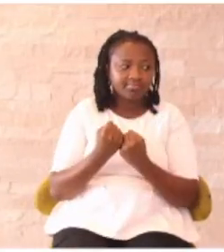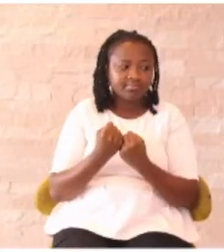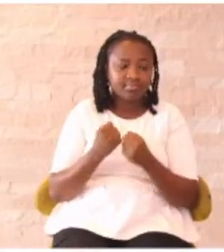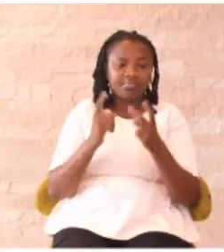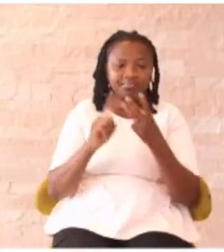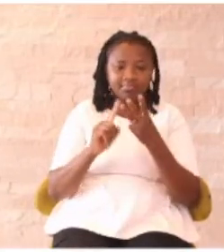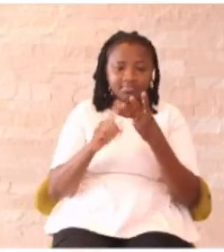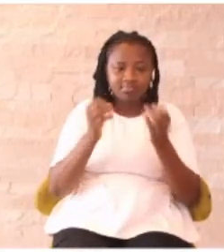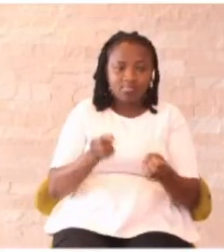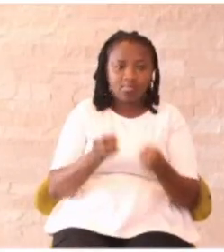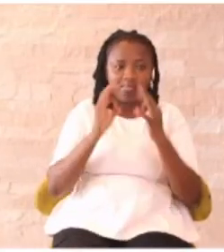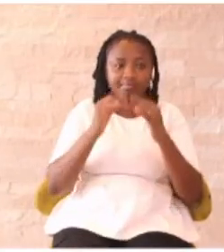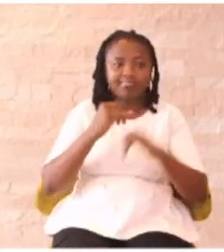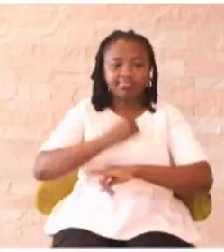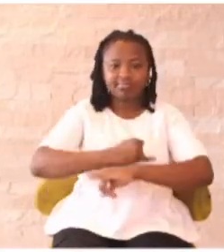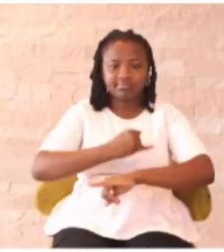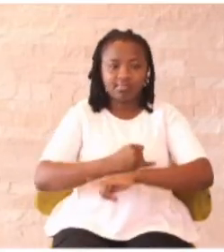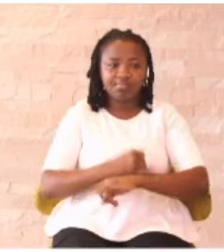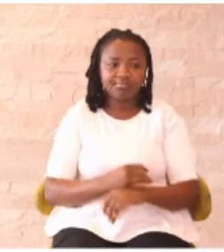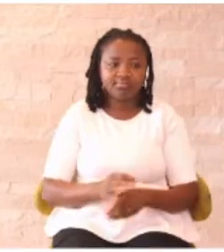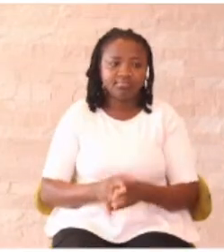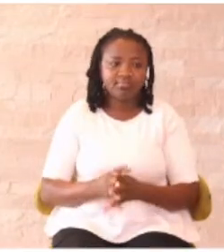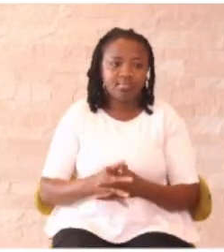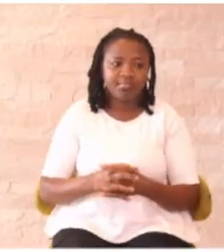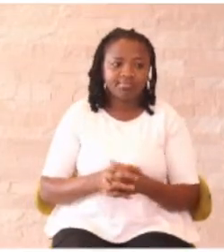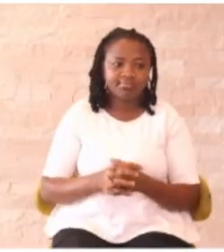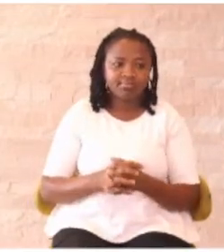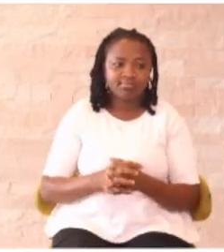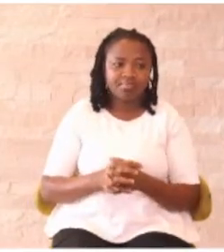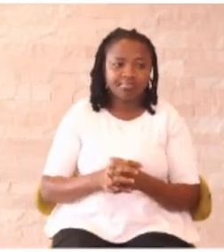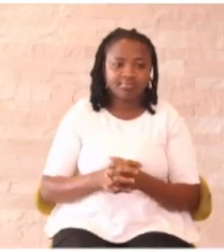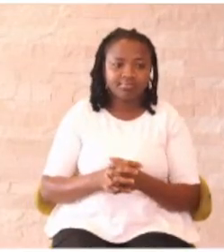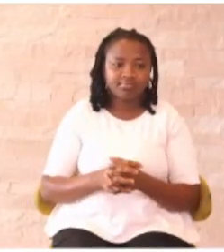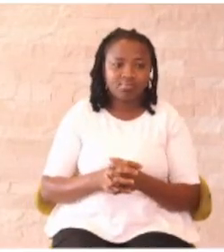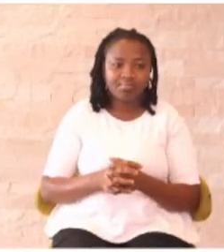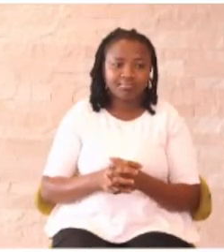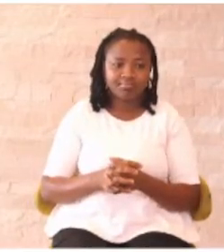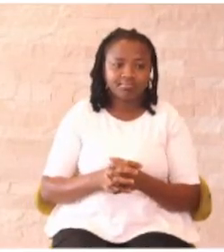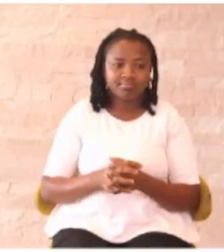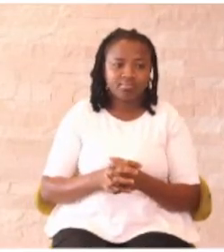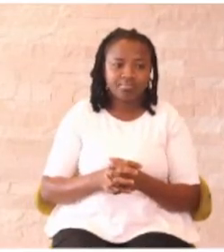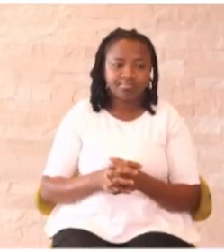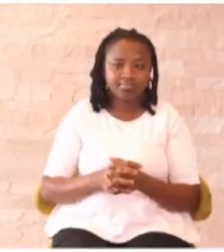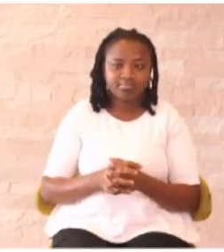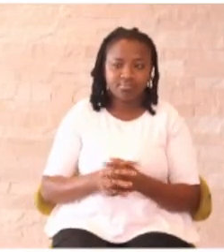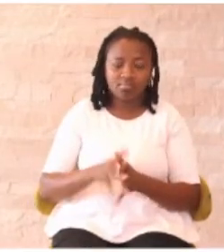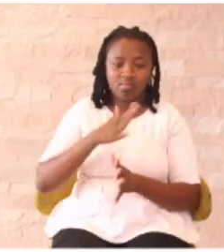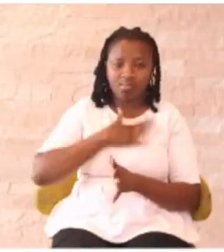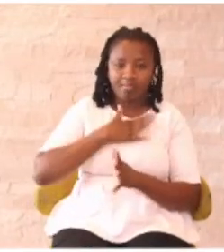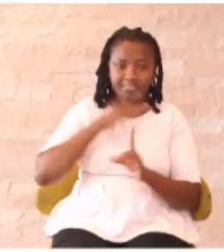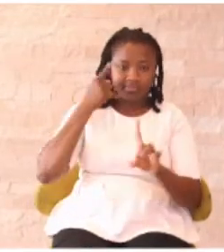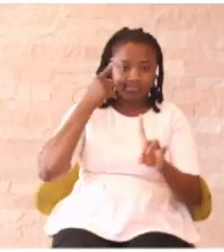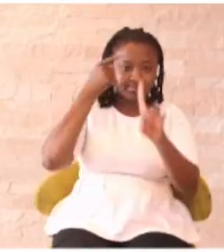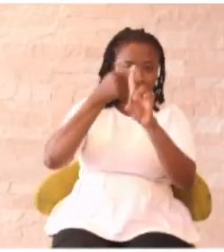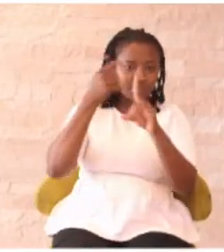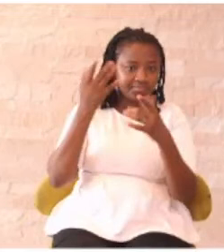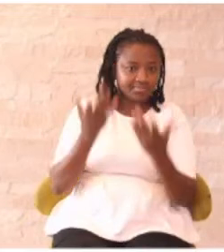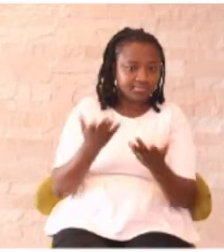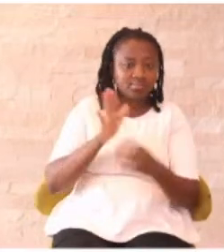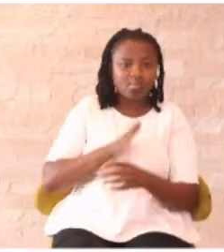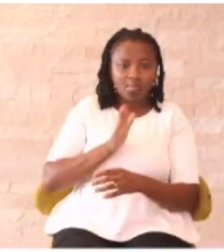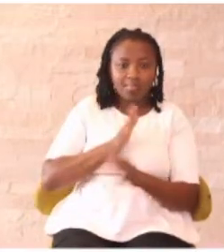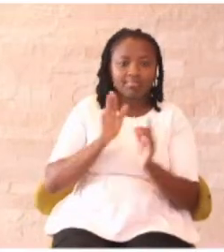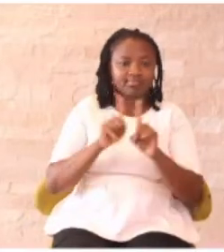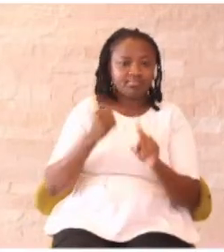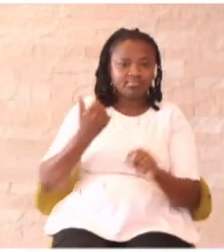formal institutions. So in regards to the self, as we all know, our main target is women and